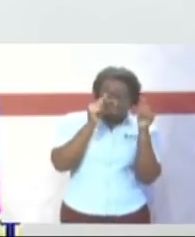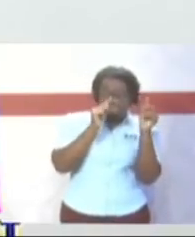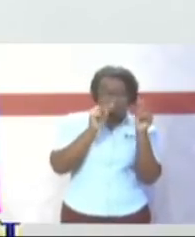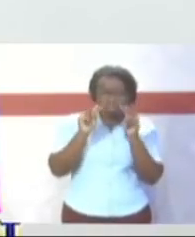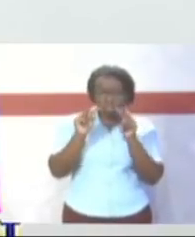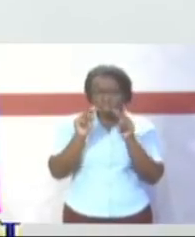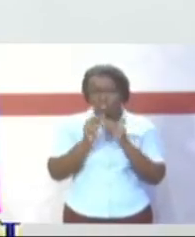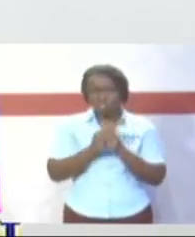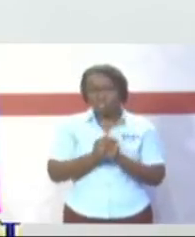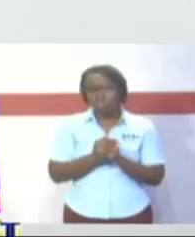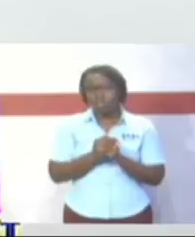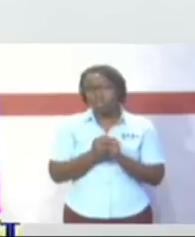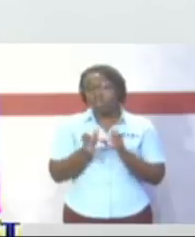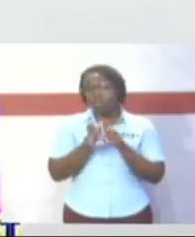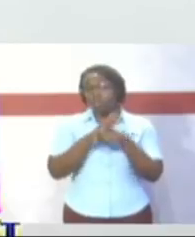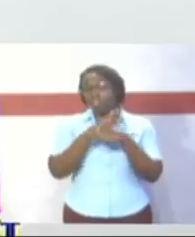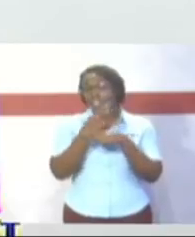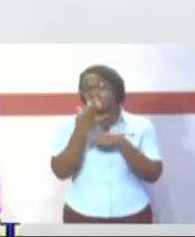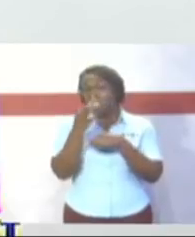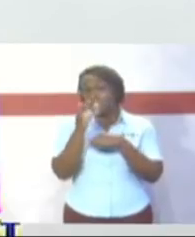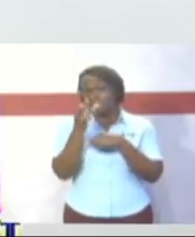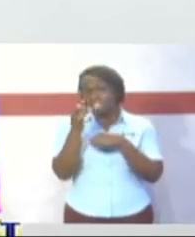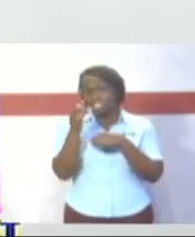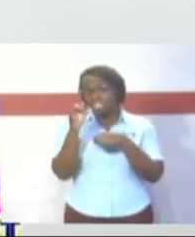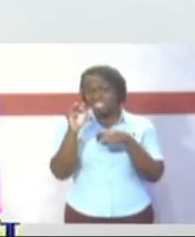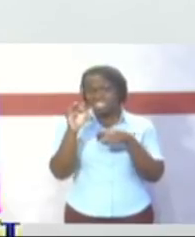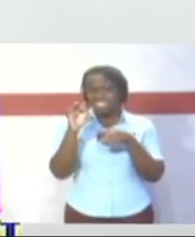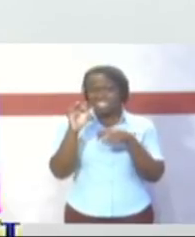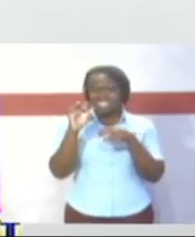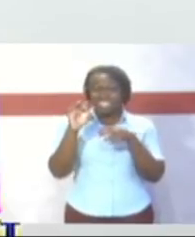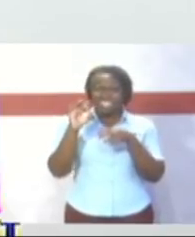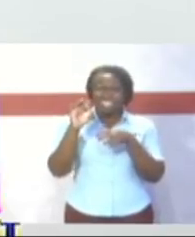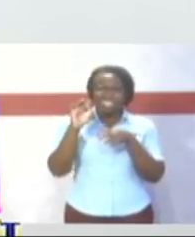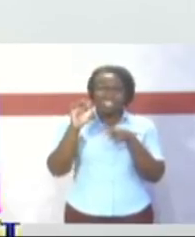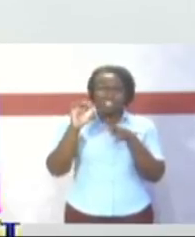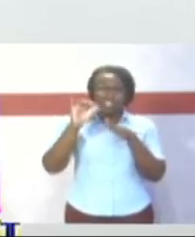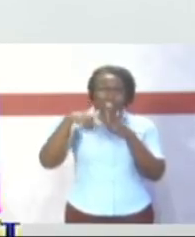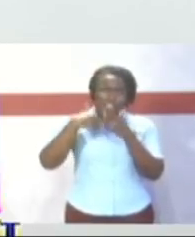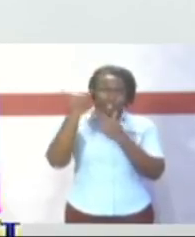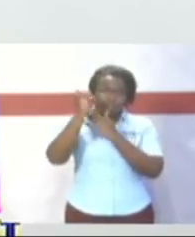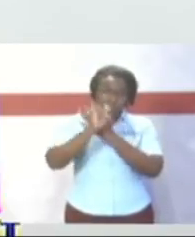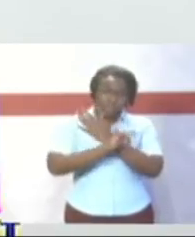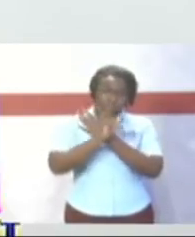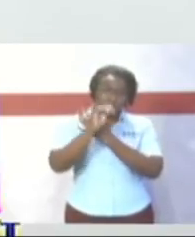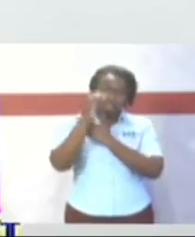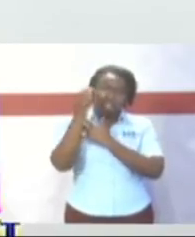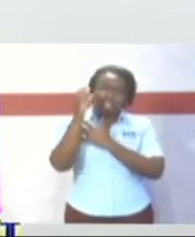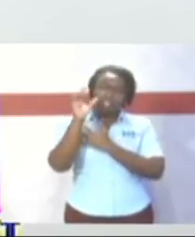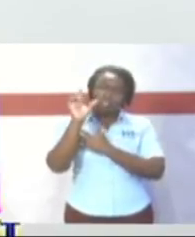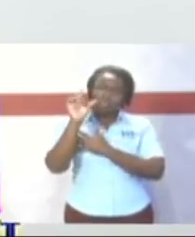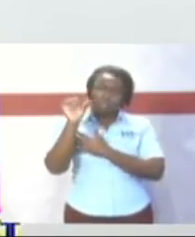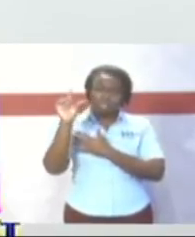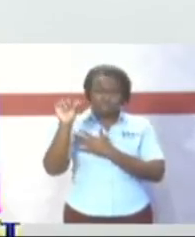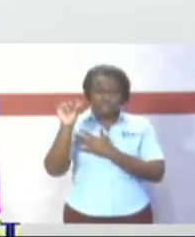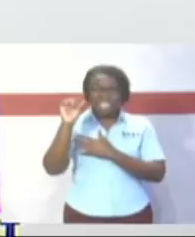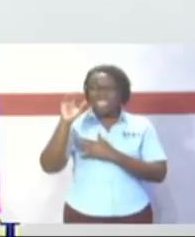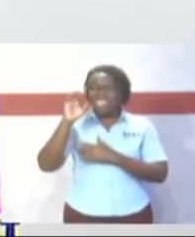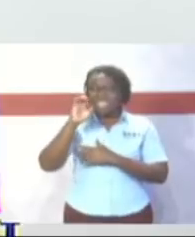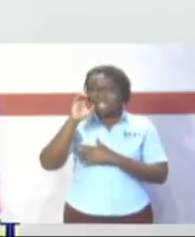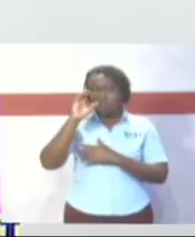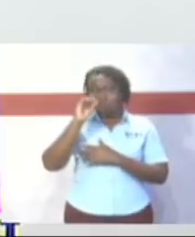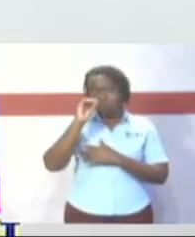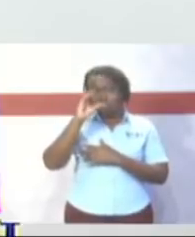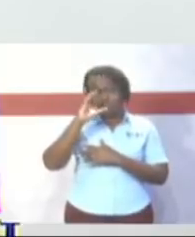case of COVID-19, was first activated in January 2020 at the time when WHO declared then